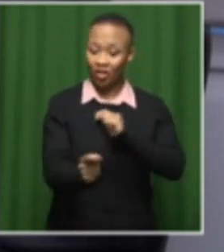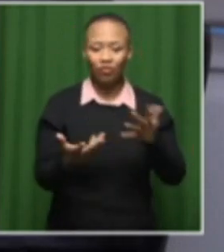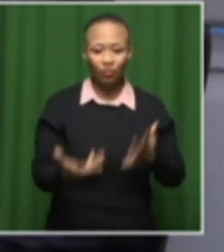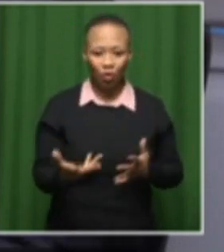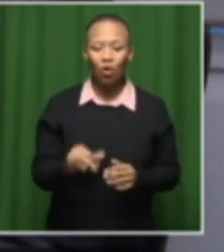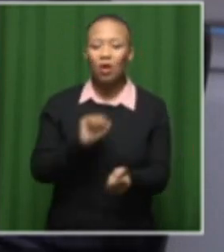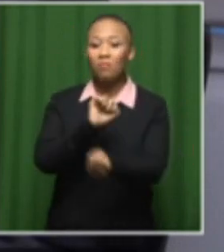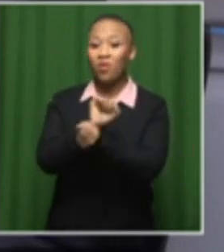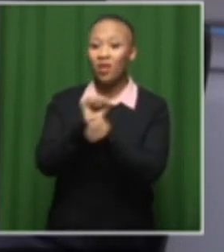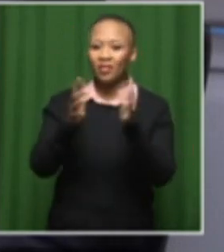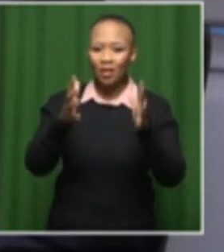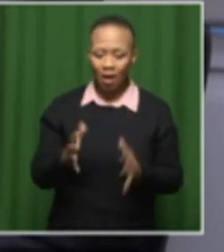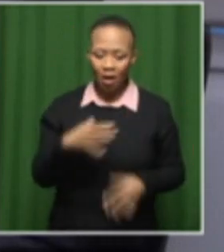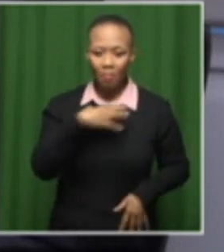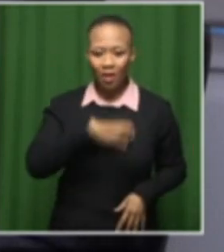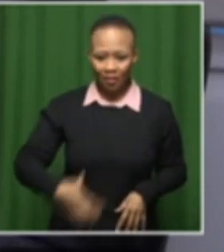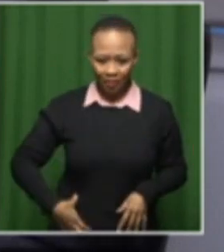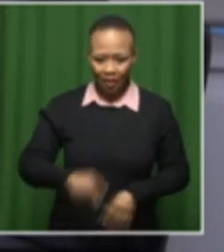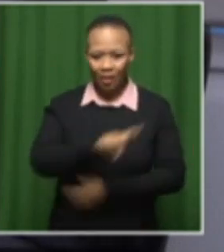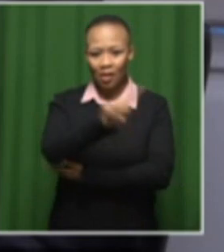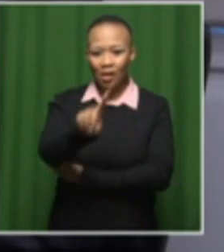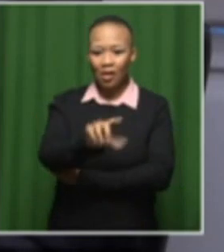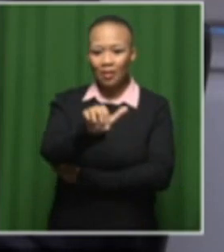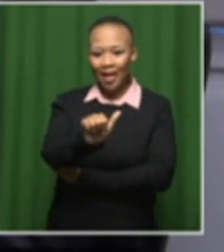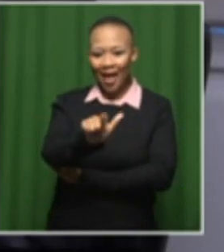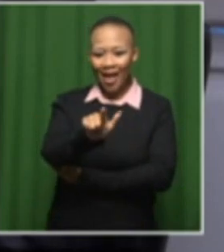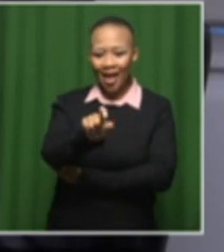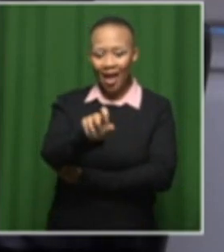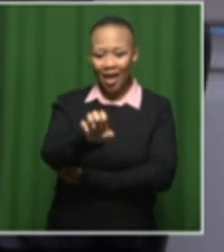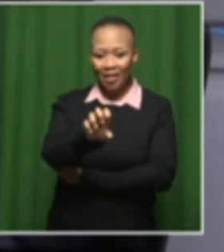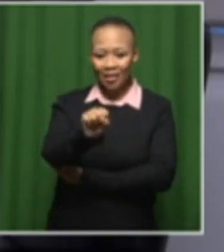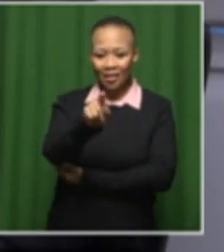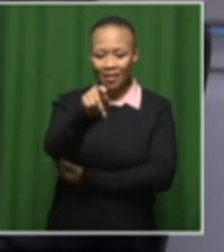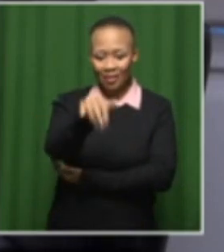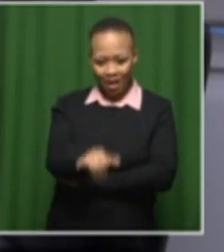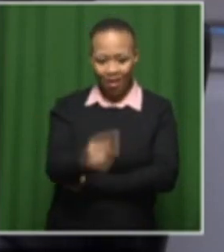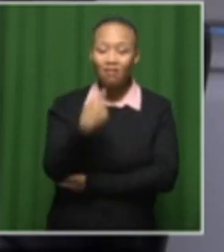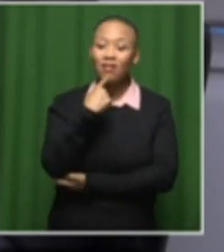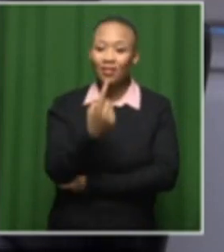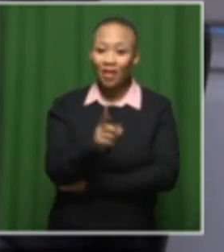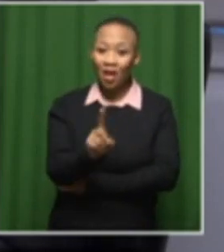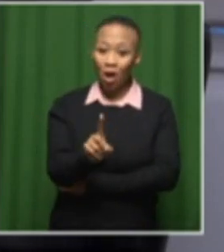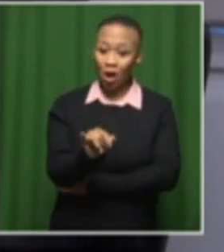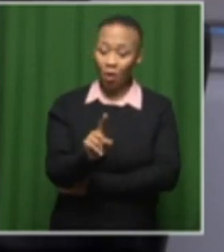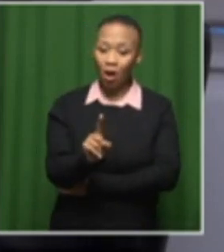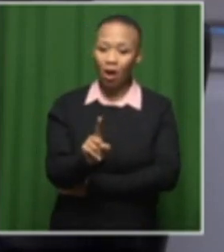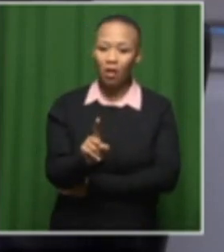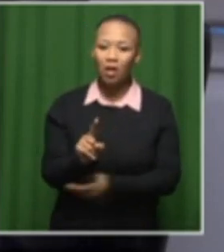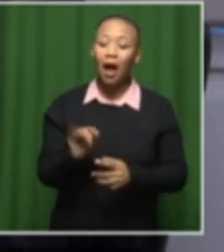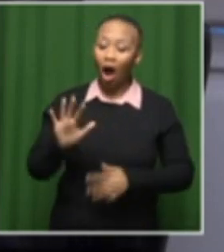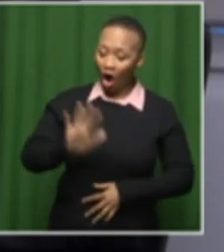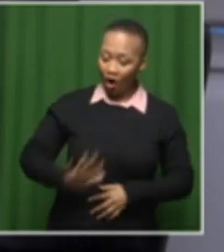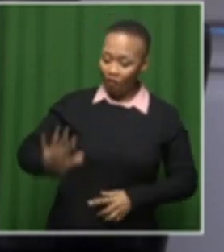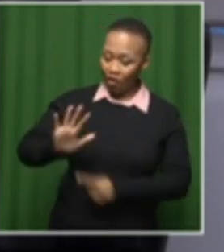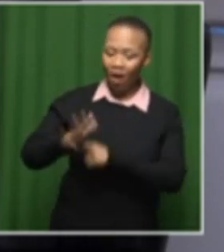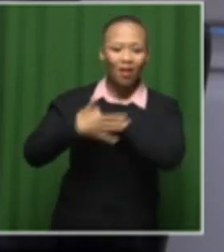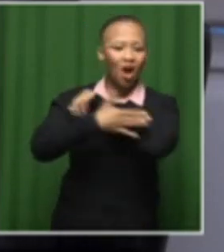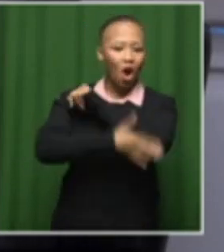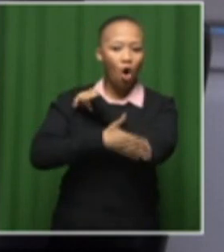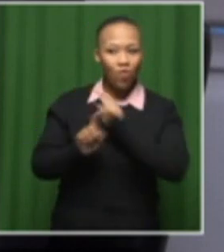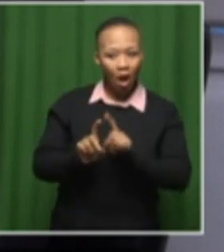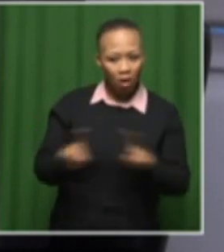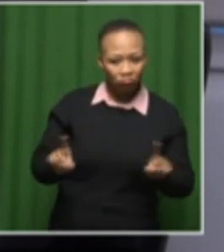Zelensky, was confirmed to be happening. And he said, at your instance, as African countries, we are